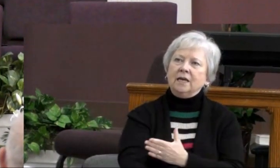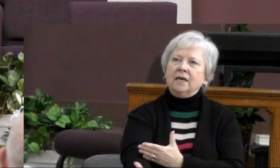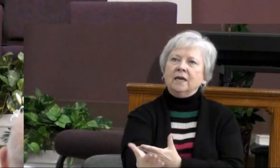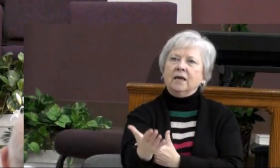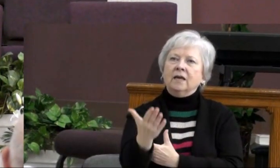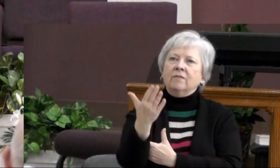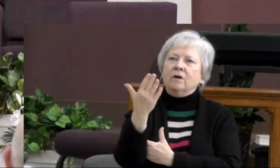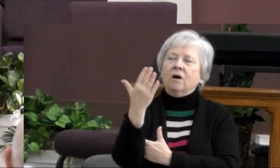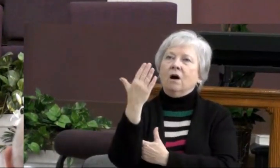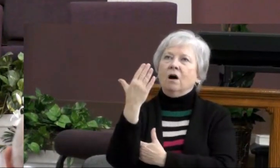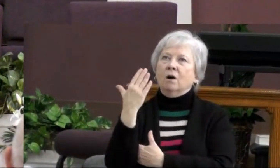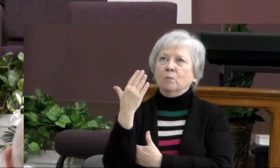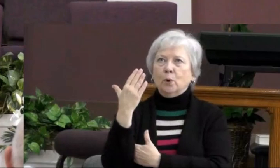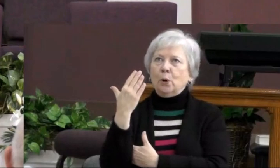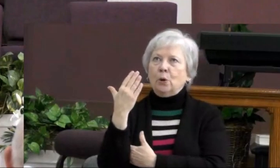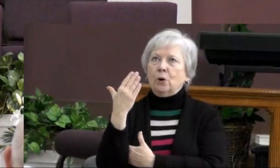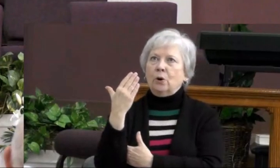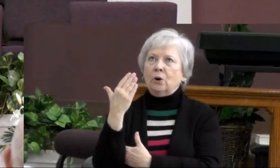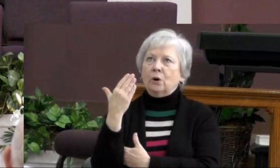early in the